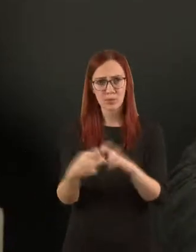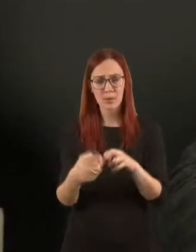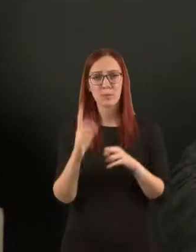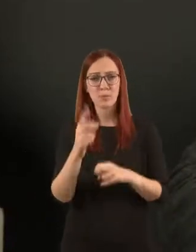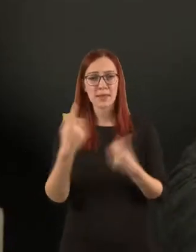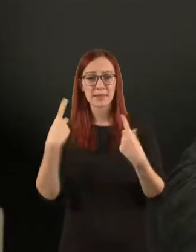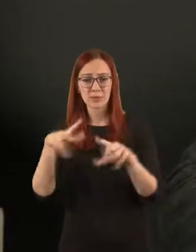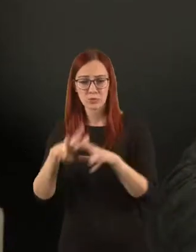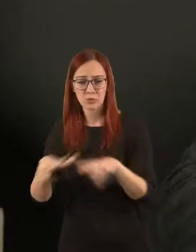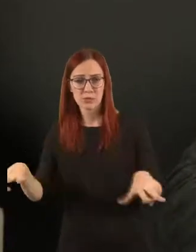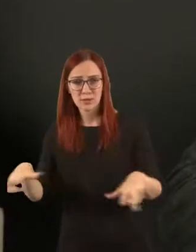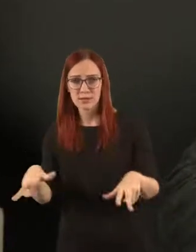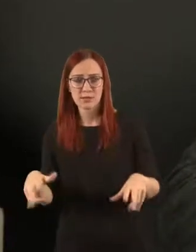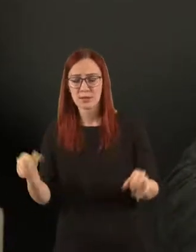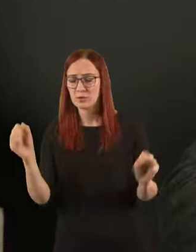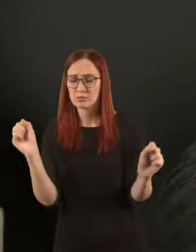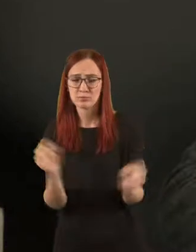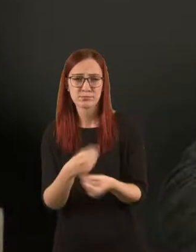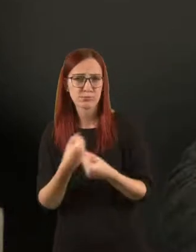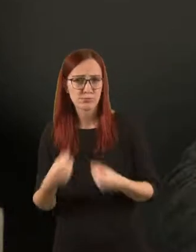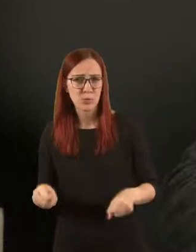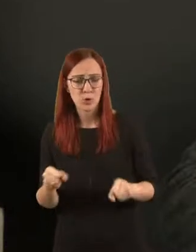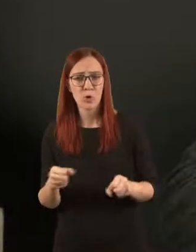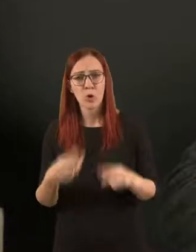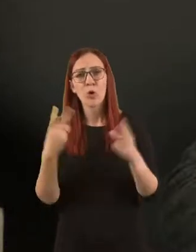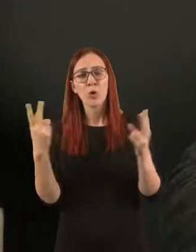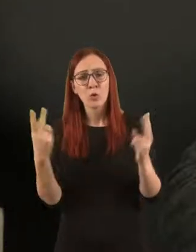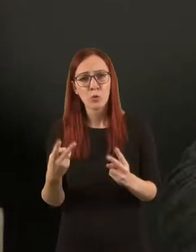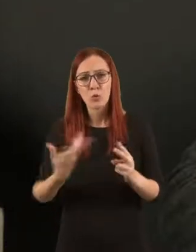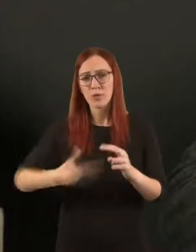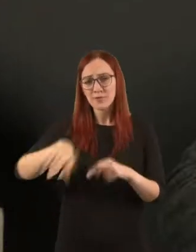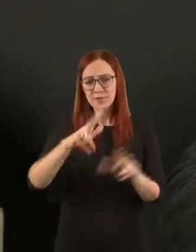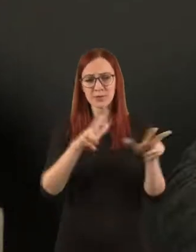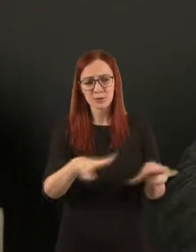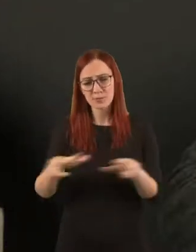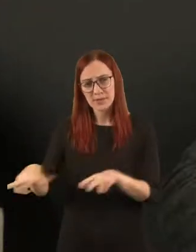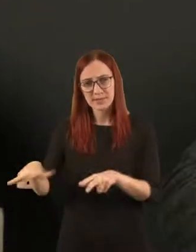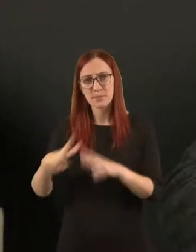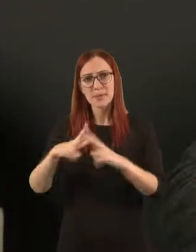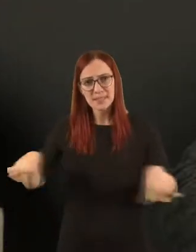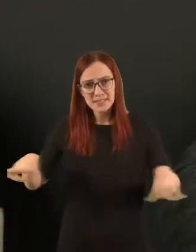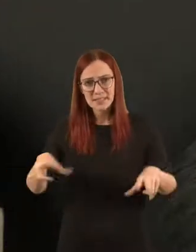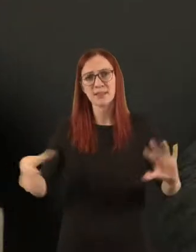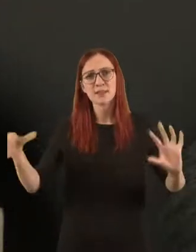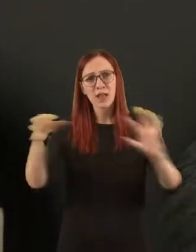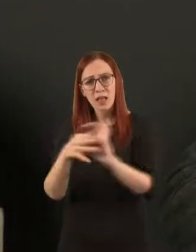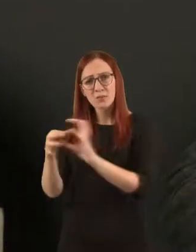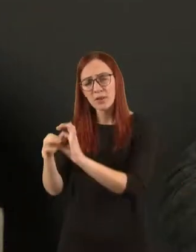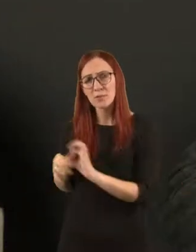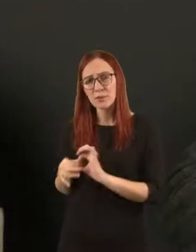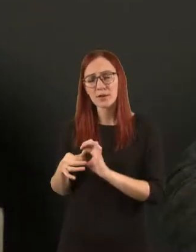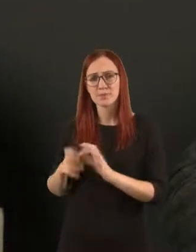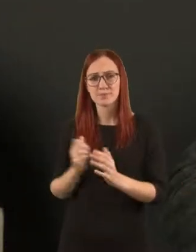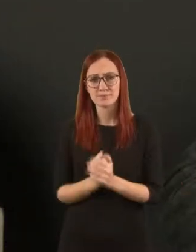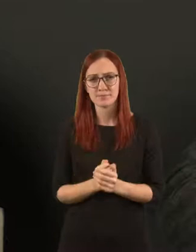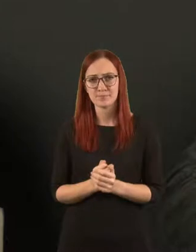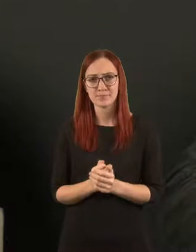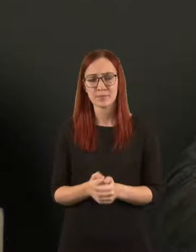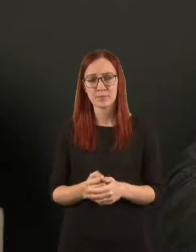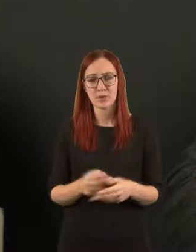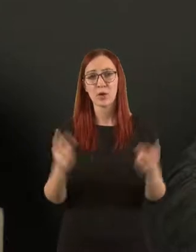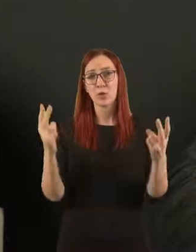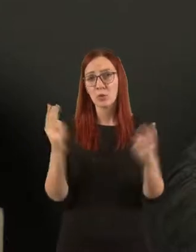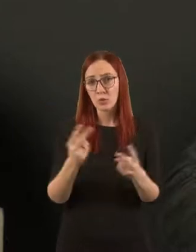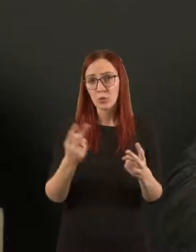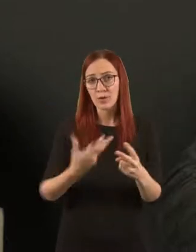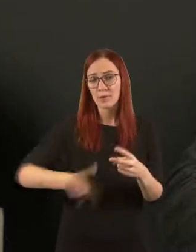Environment takes a leading role in addressing the issues, but it is not a task